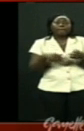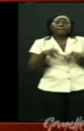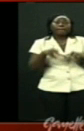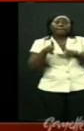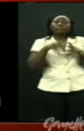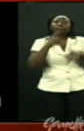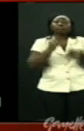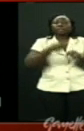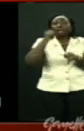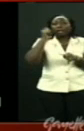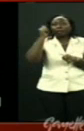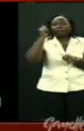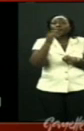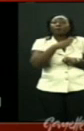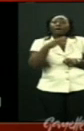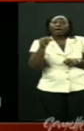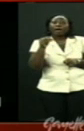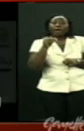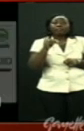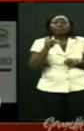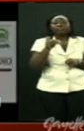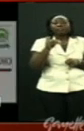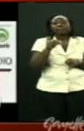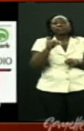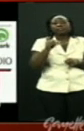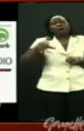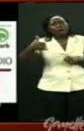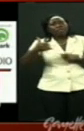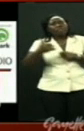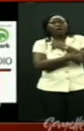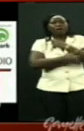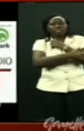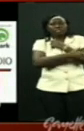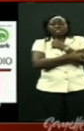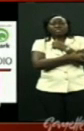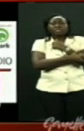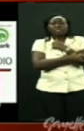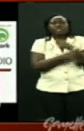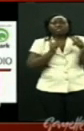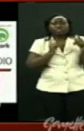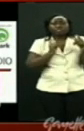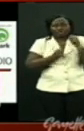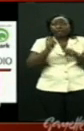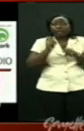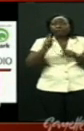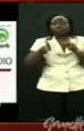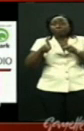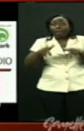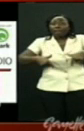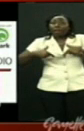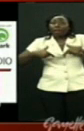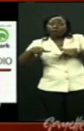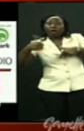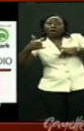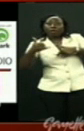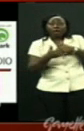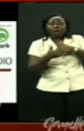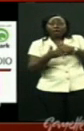as trainees in main areas like London, Canada, US, and then you have trainees, there are trainees all over the world. So you'll see